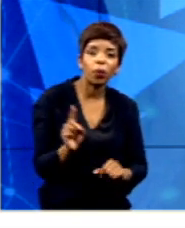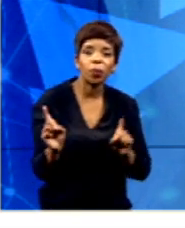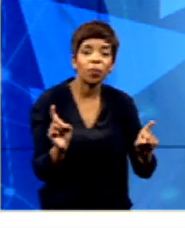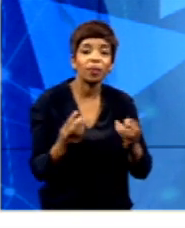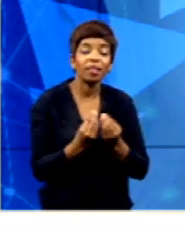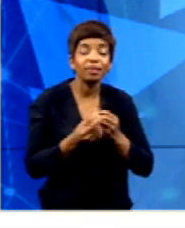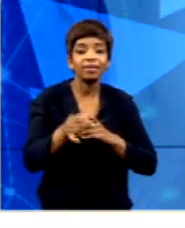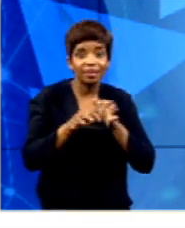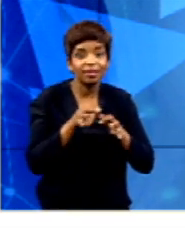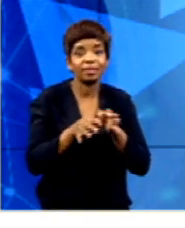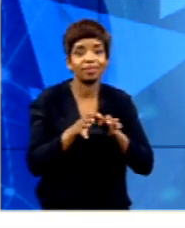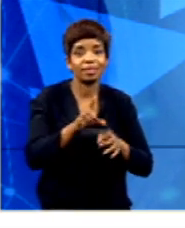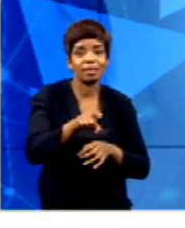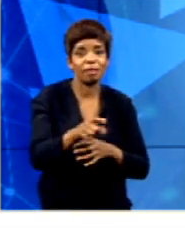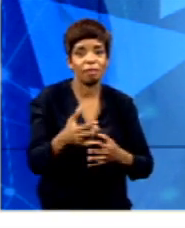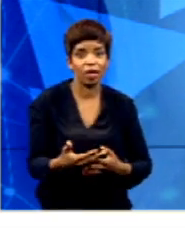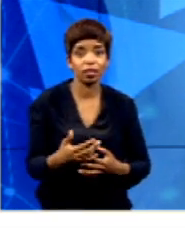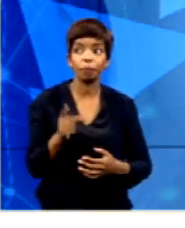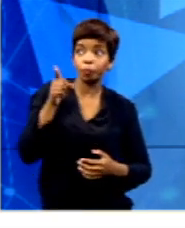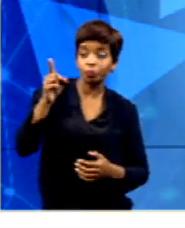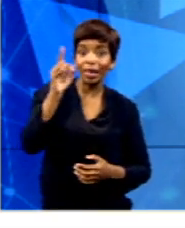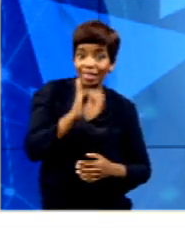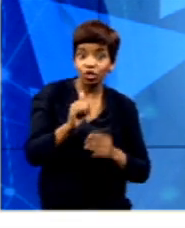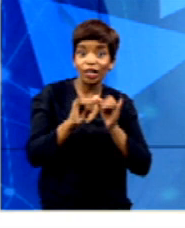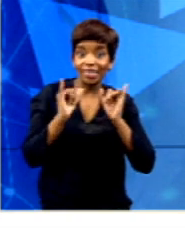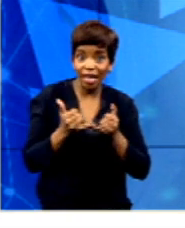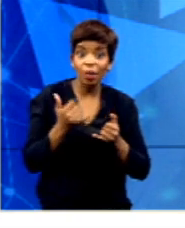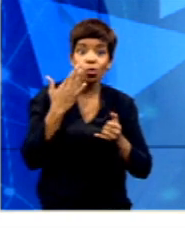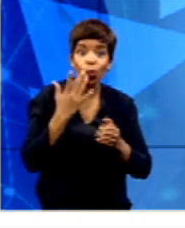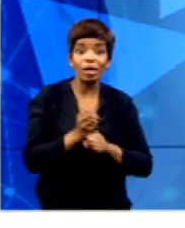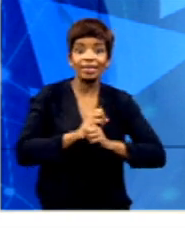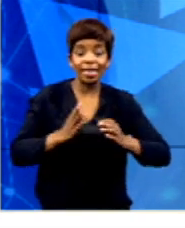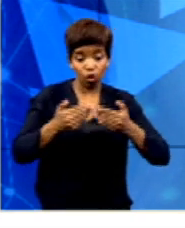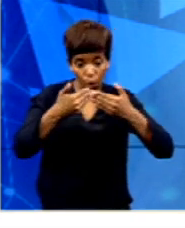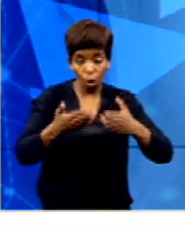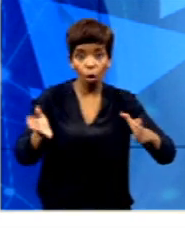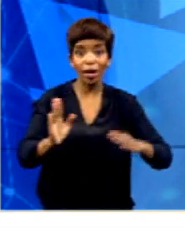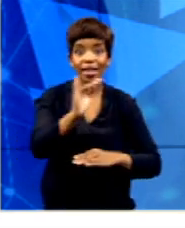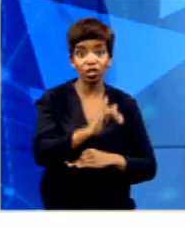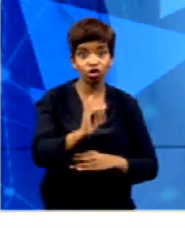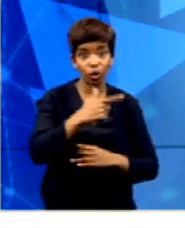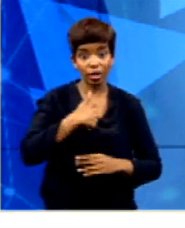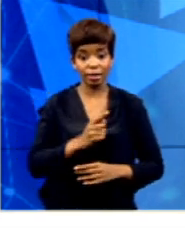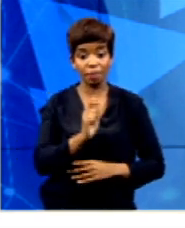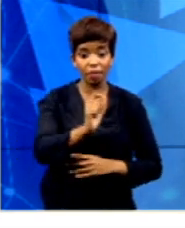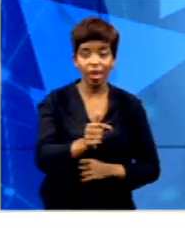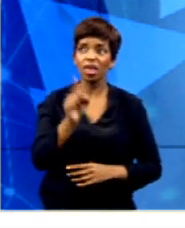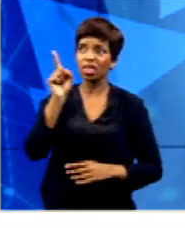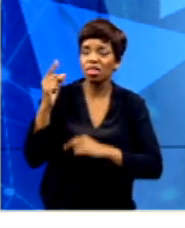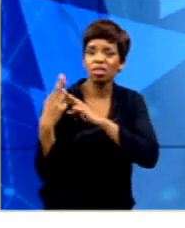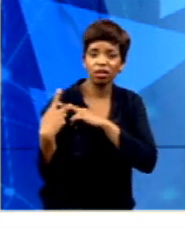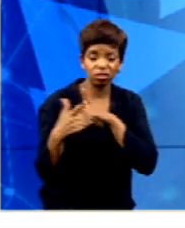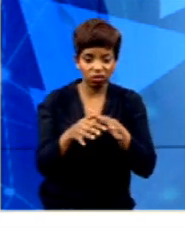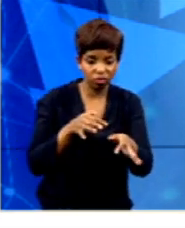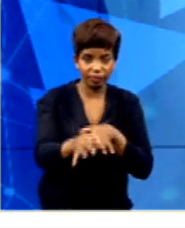been highlighted to a customer right up front when taking out the policy and throughout the life of a policy, especially on